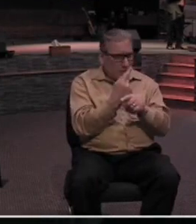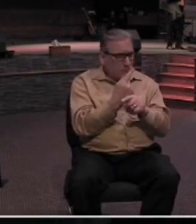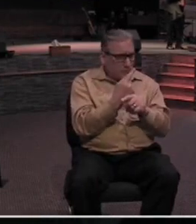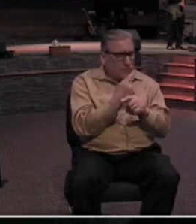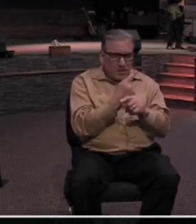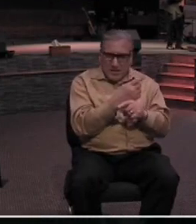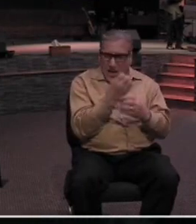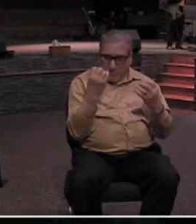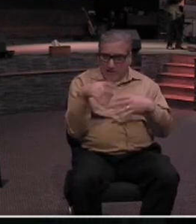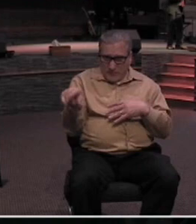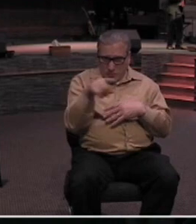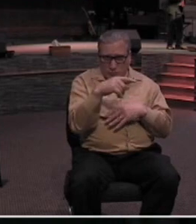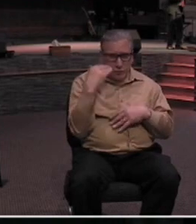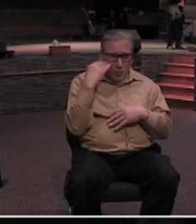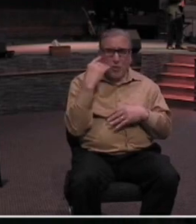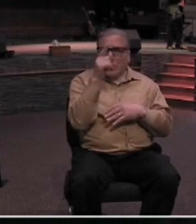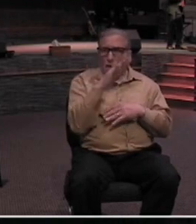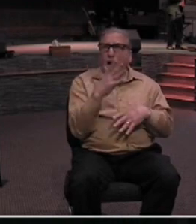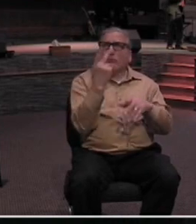is a promise keeper?